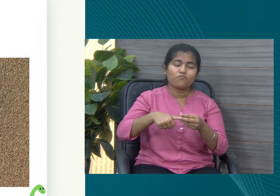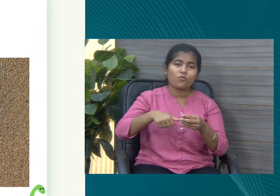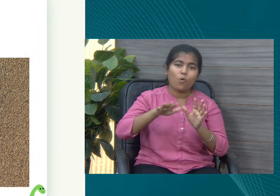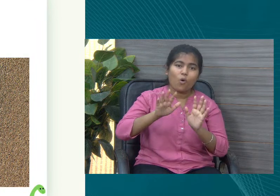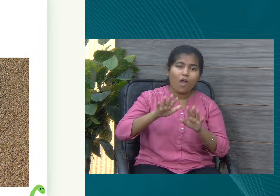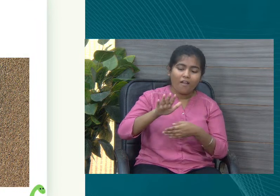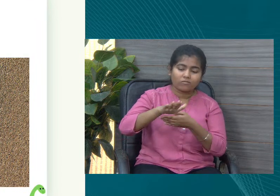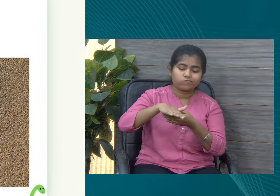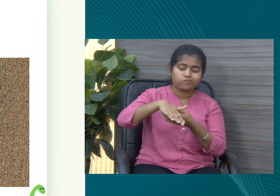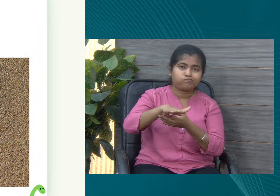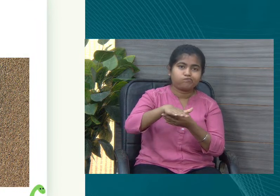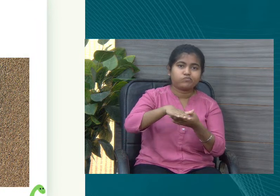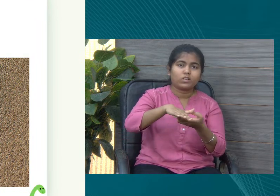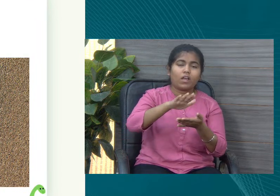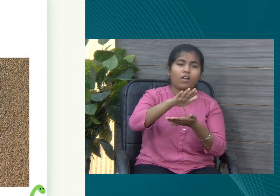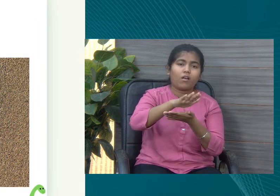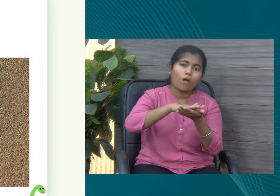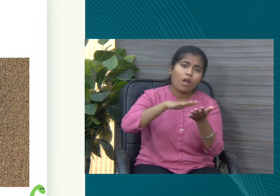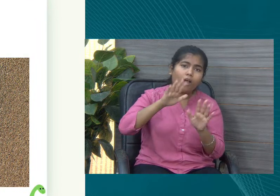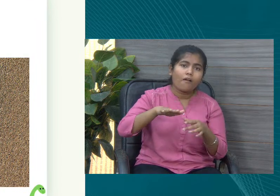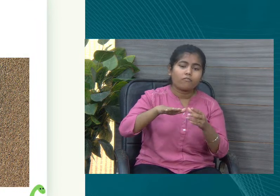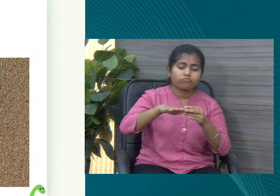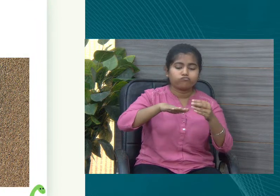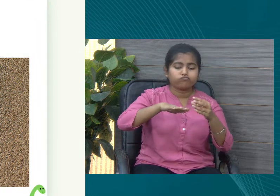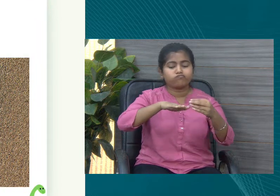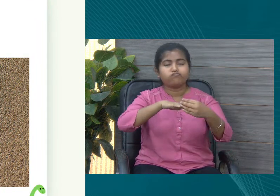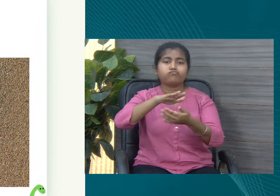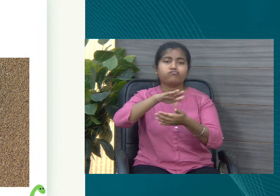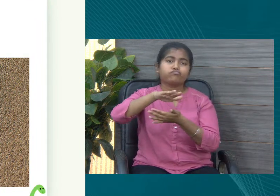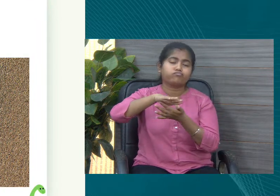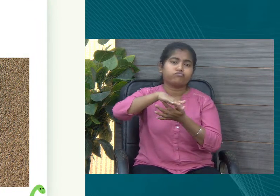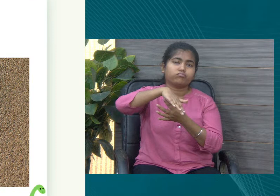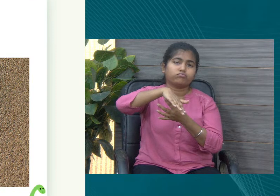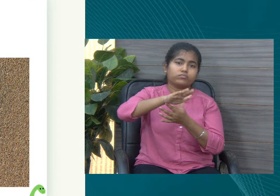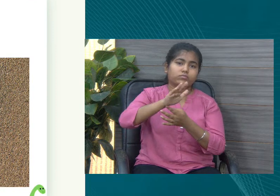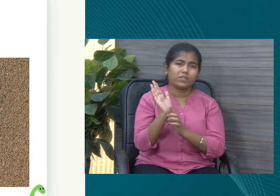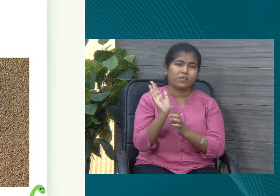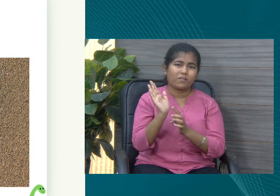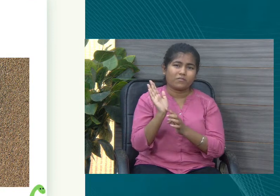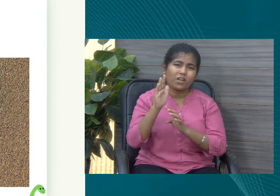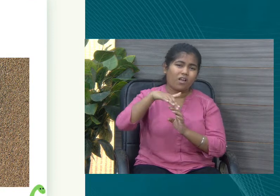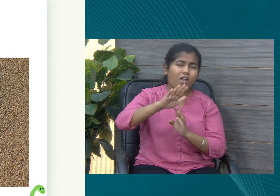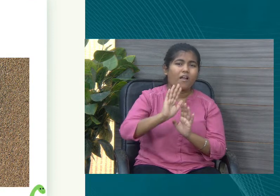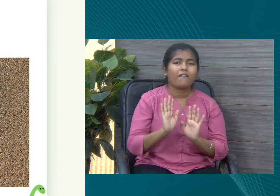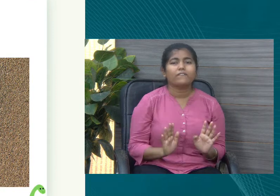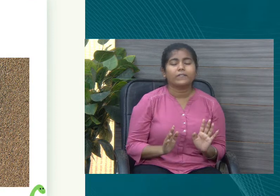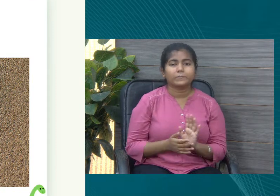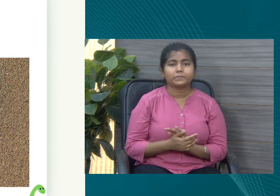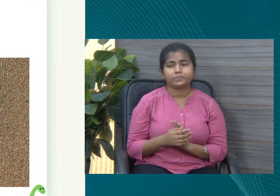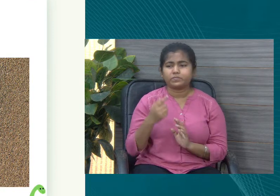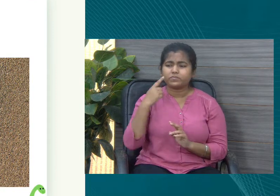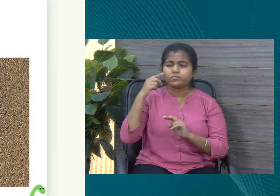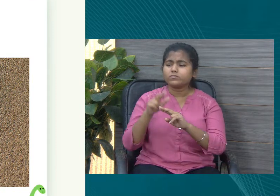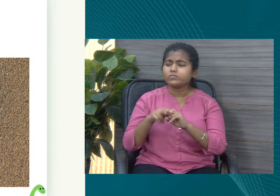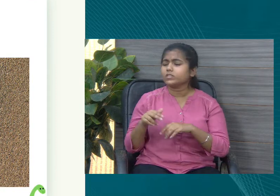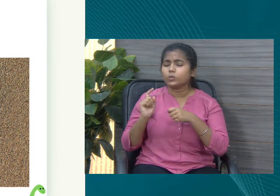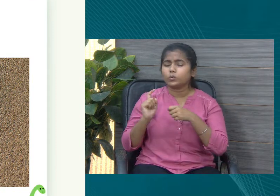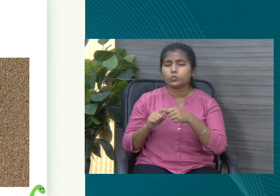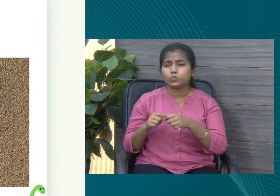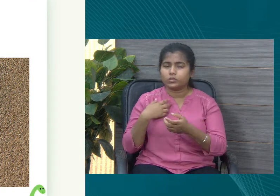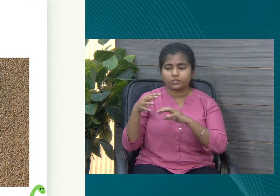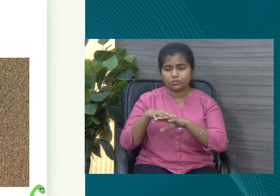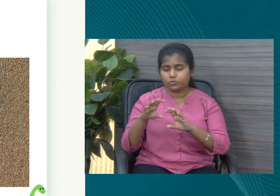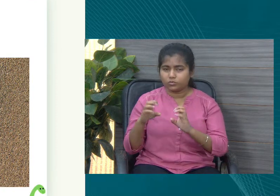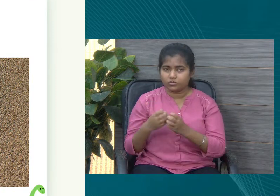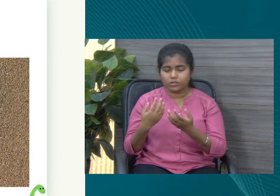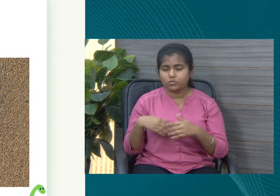it is a human footprint. Ma'am, if I ask about this footprint, how in inclusive classroom our students can